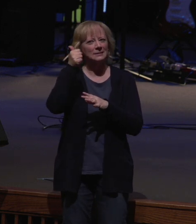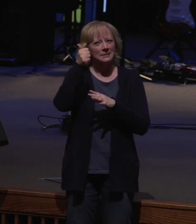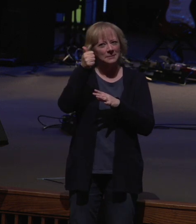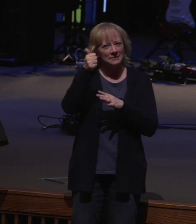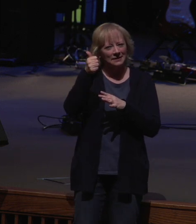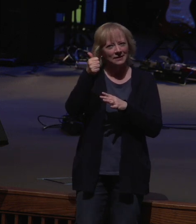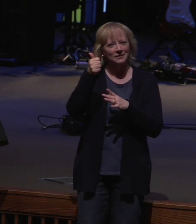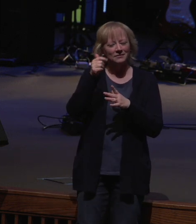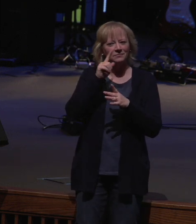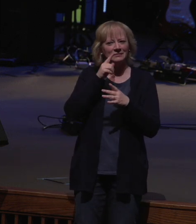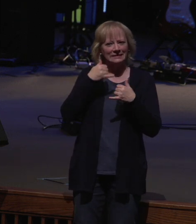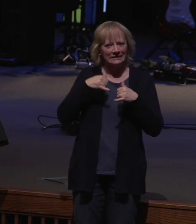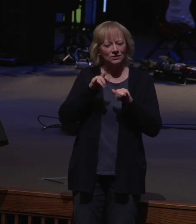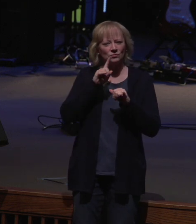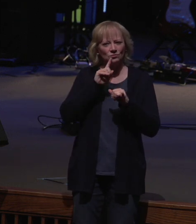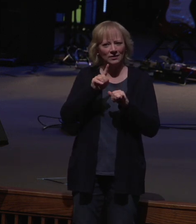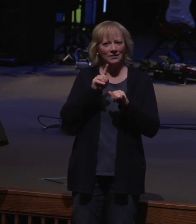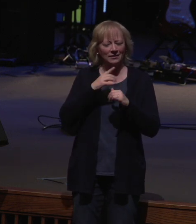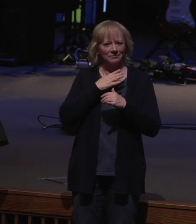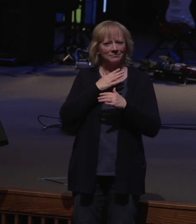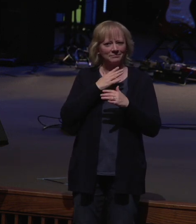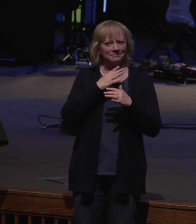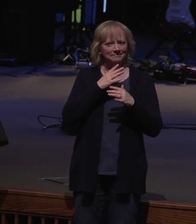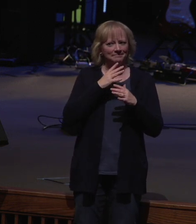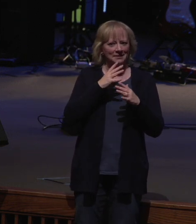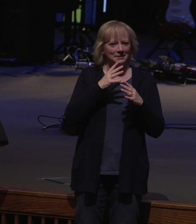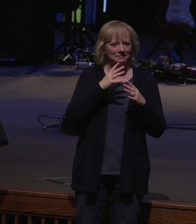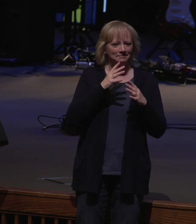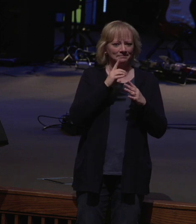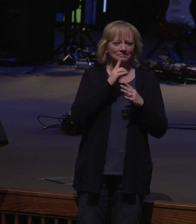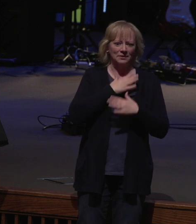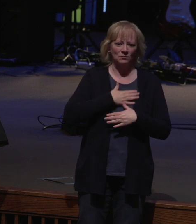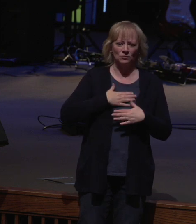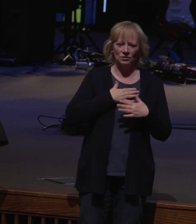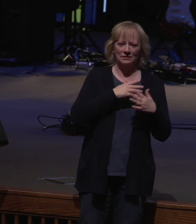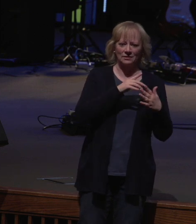Jesus is a fan. Now, at the end of the day,